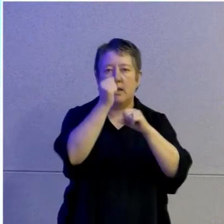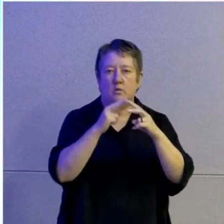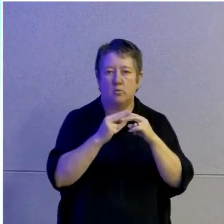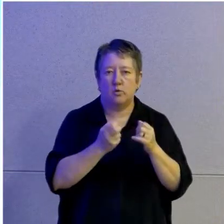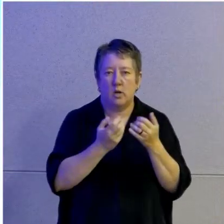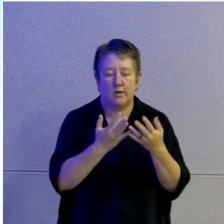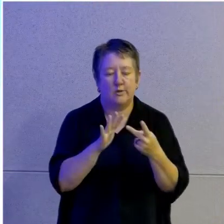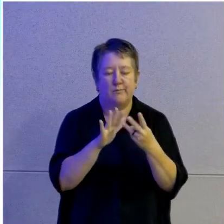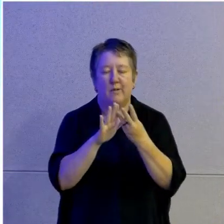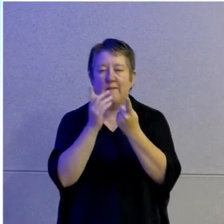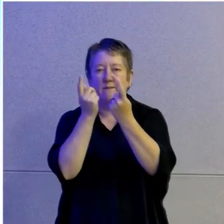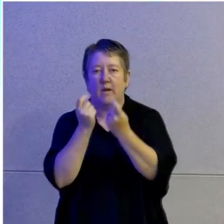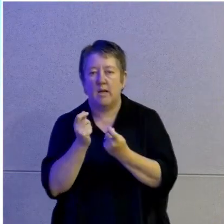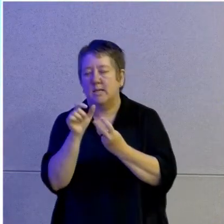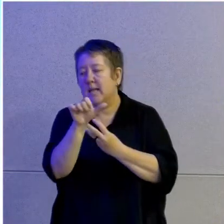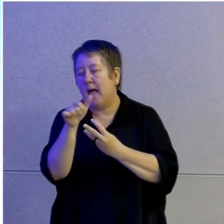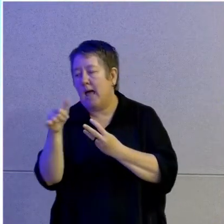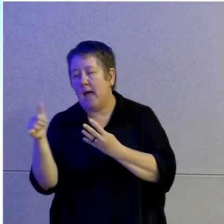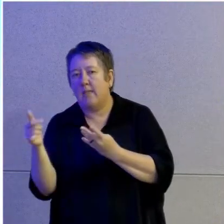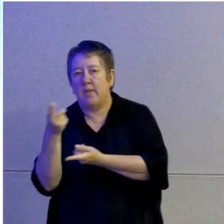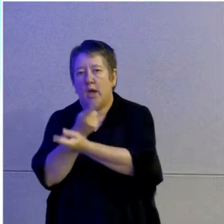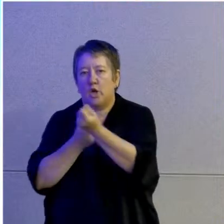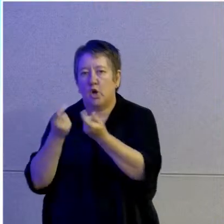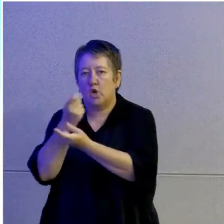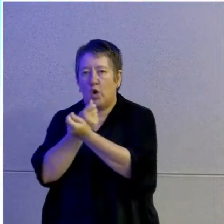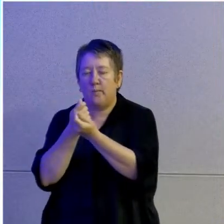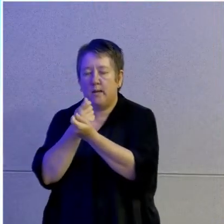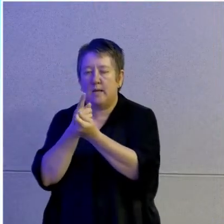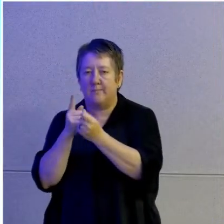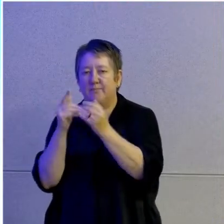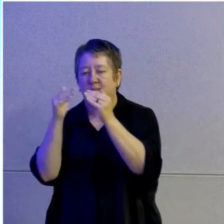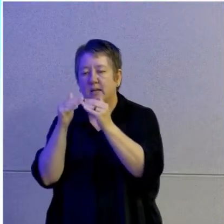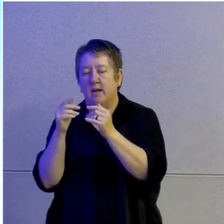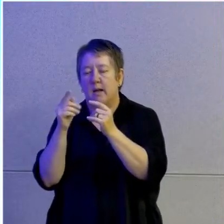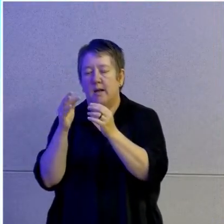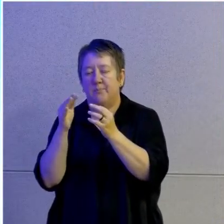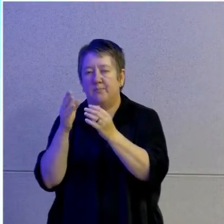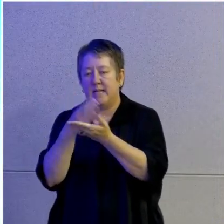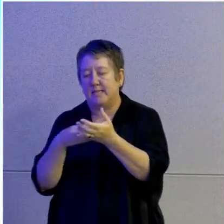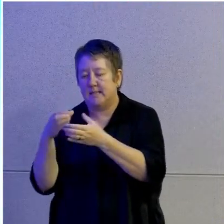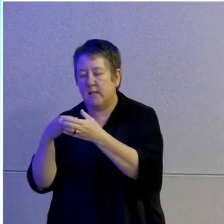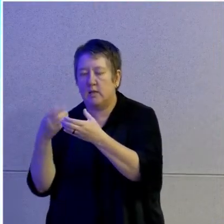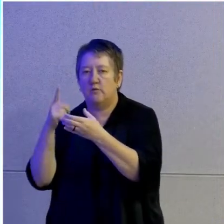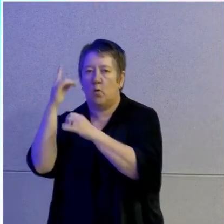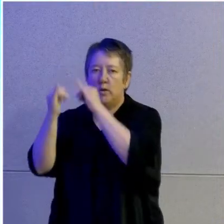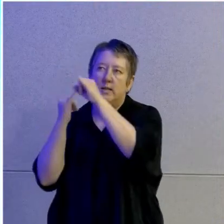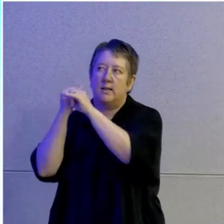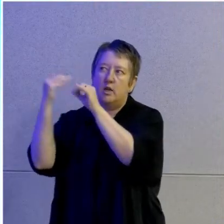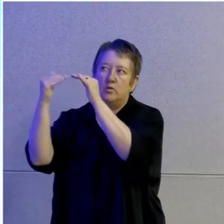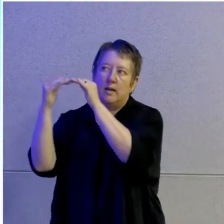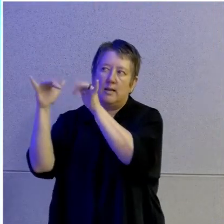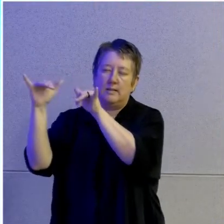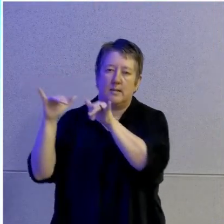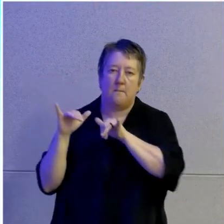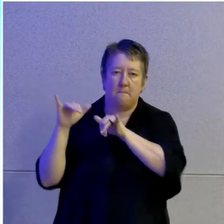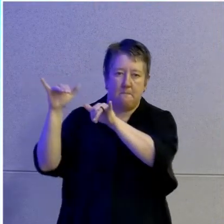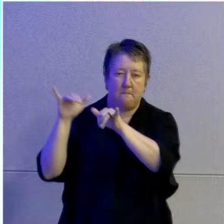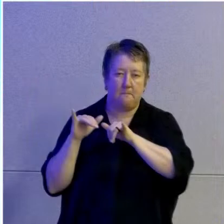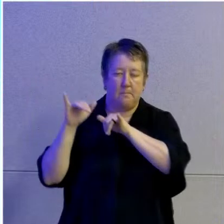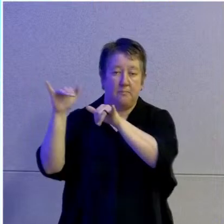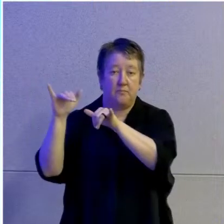other sectors of economy of international standards. The technology